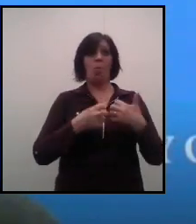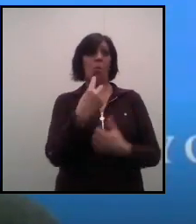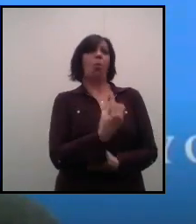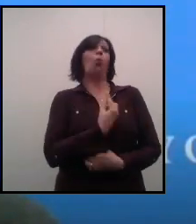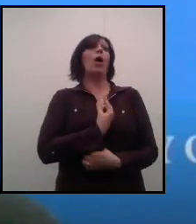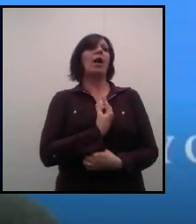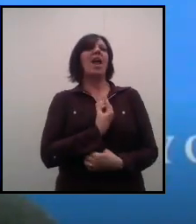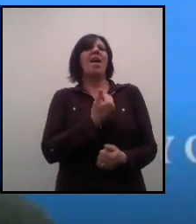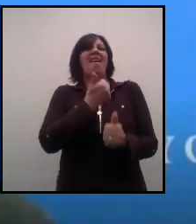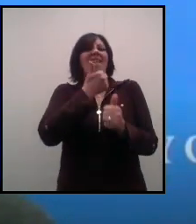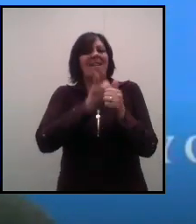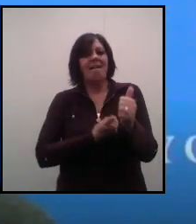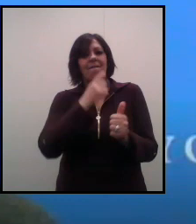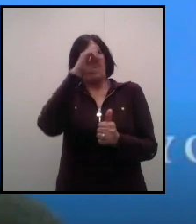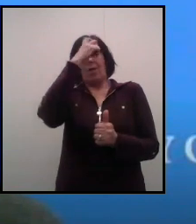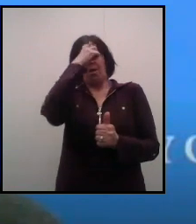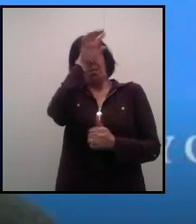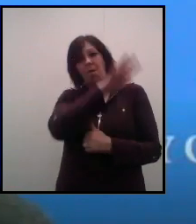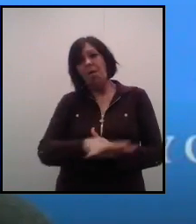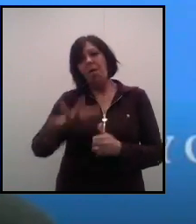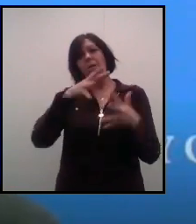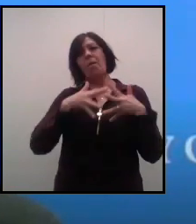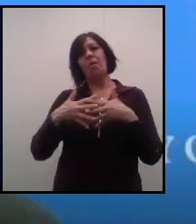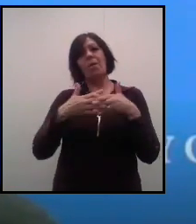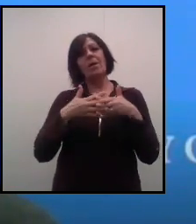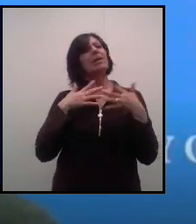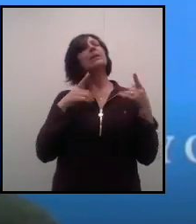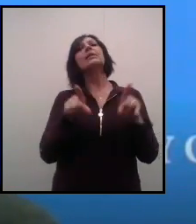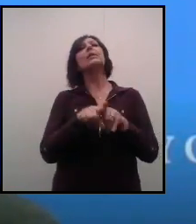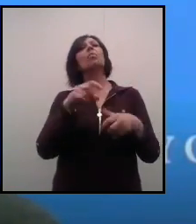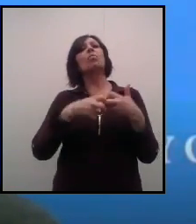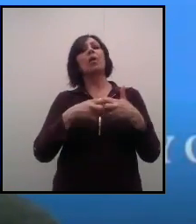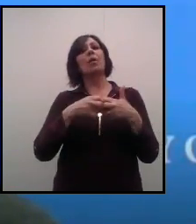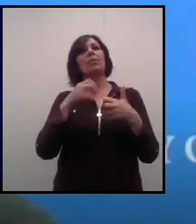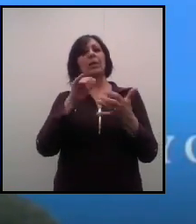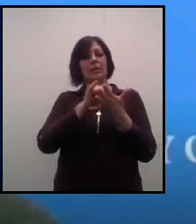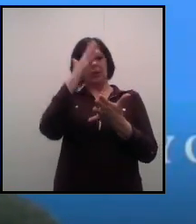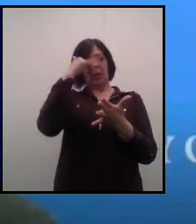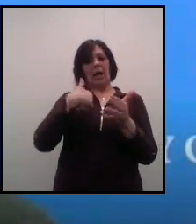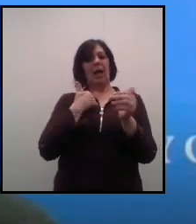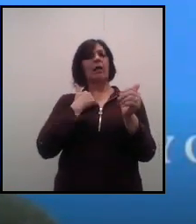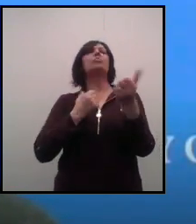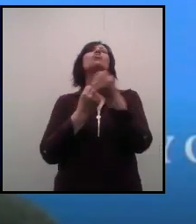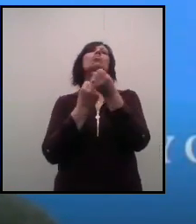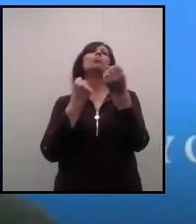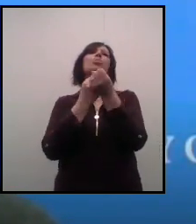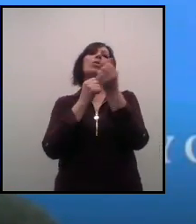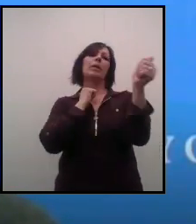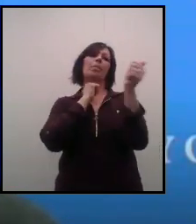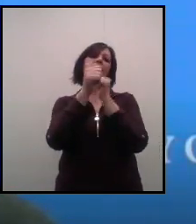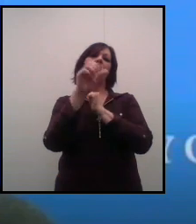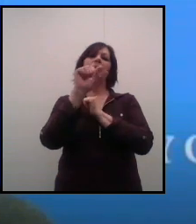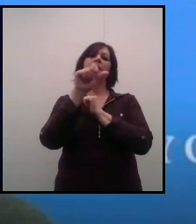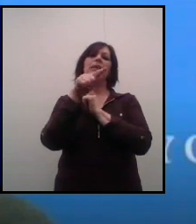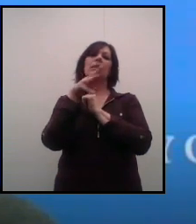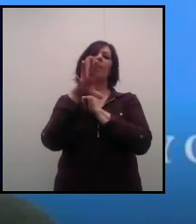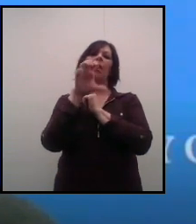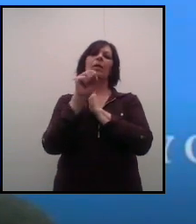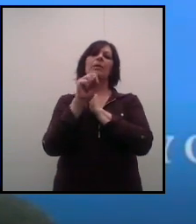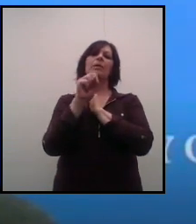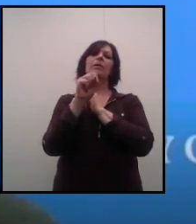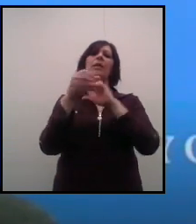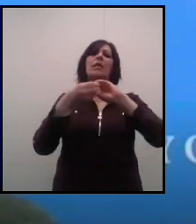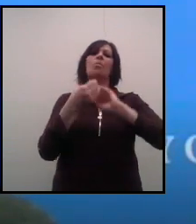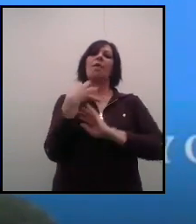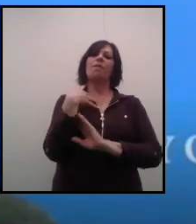across the country is dealing with this. And that's why I do support the passage of a stimulus package number 4 to assist local